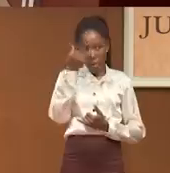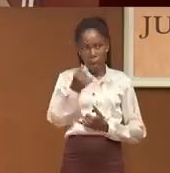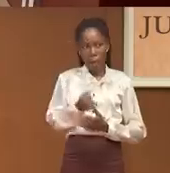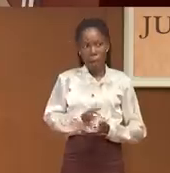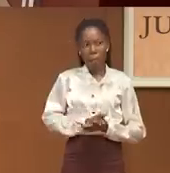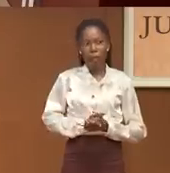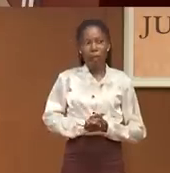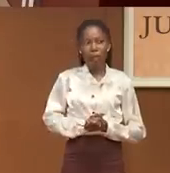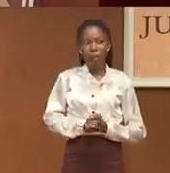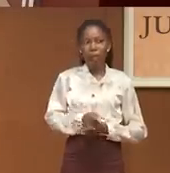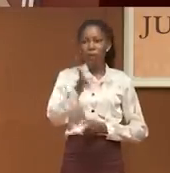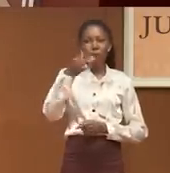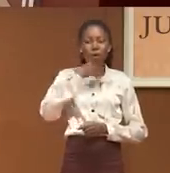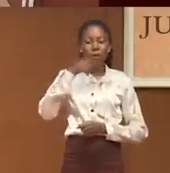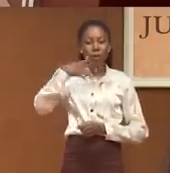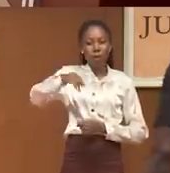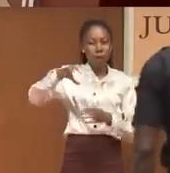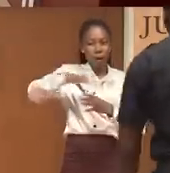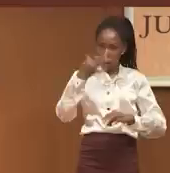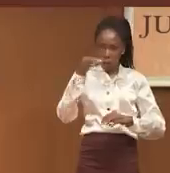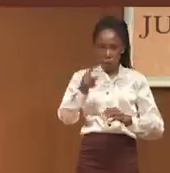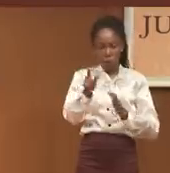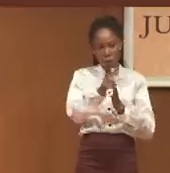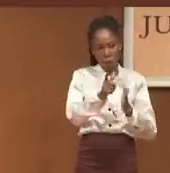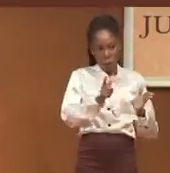You have not even completed payment.